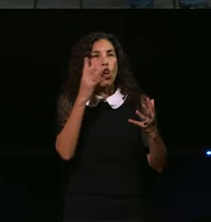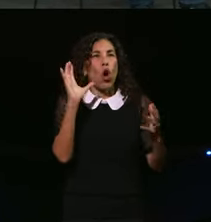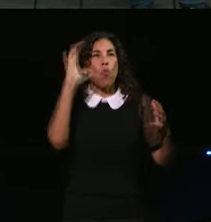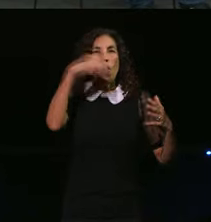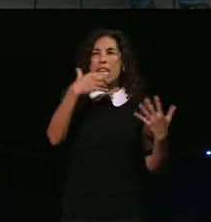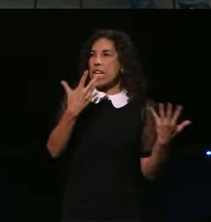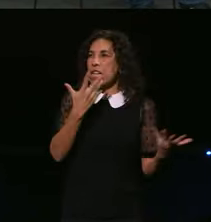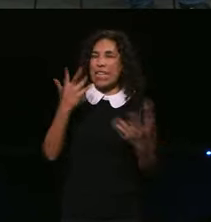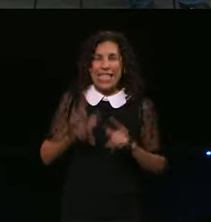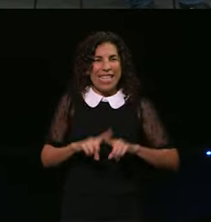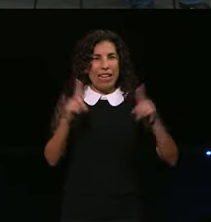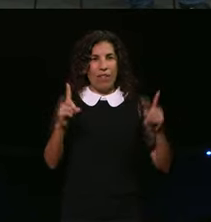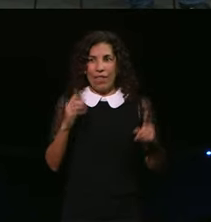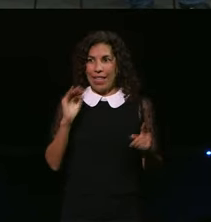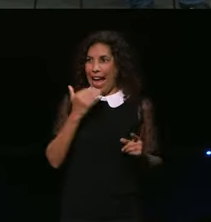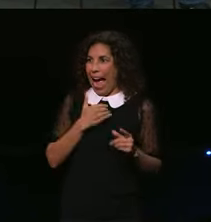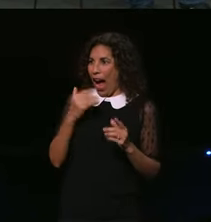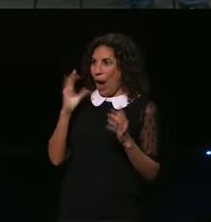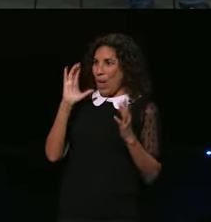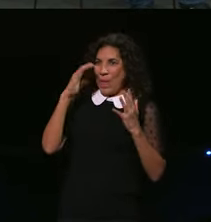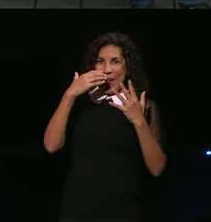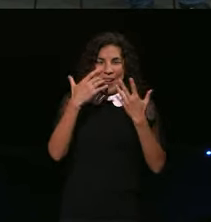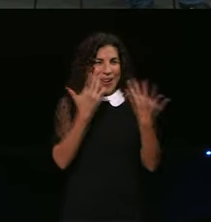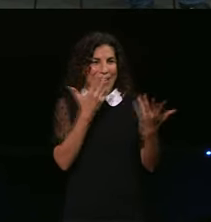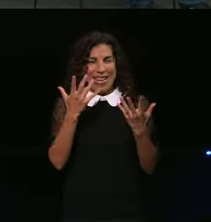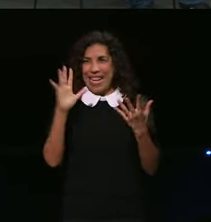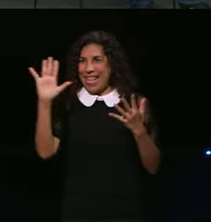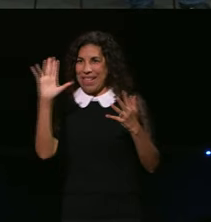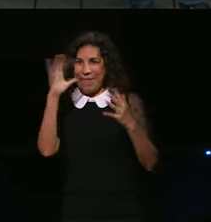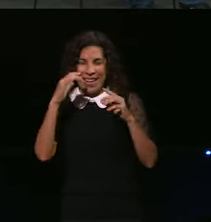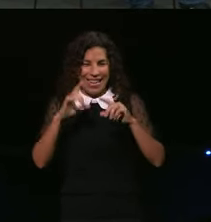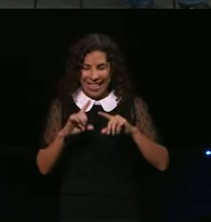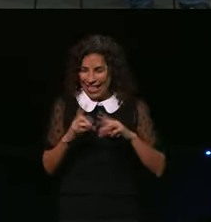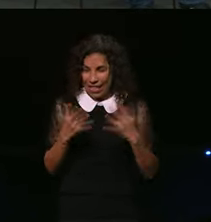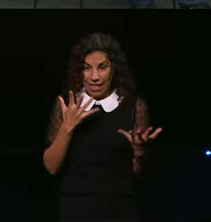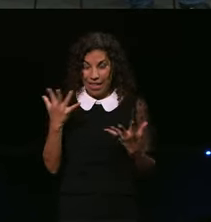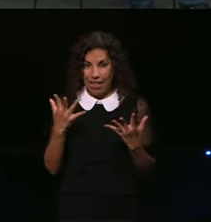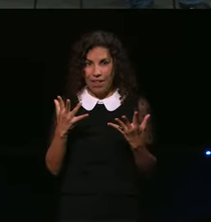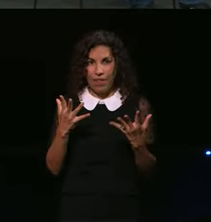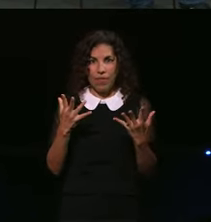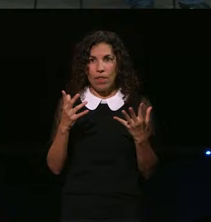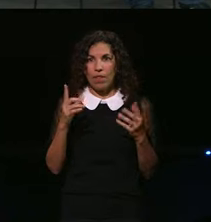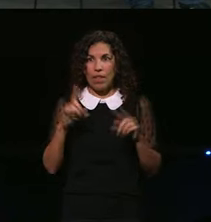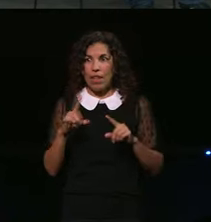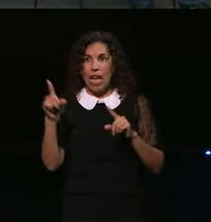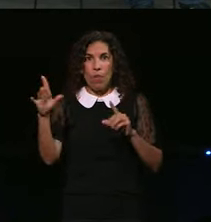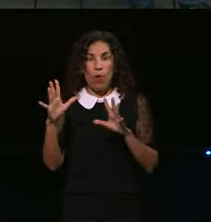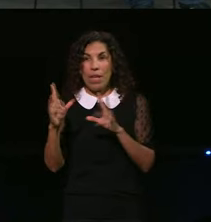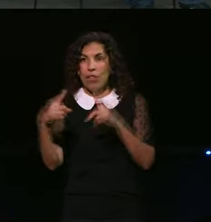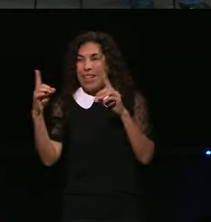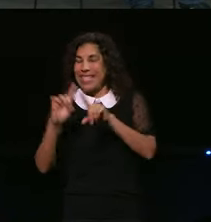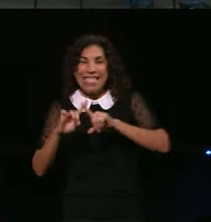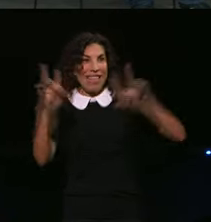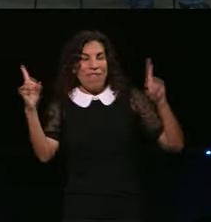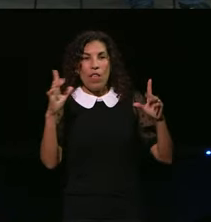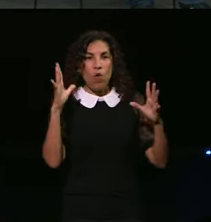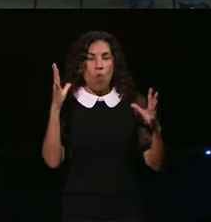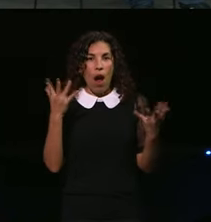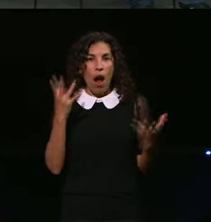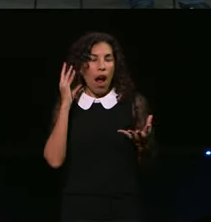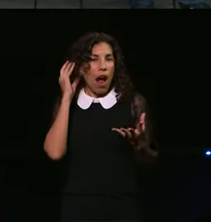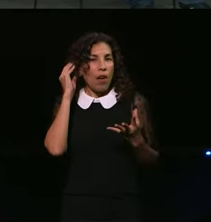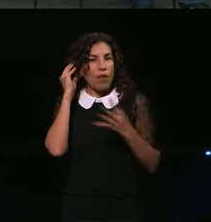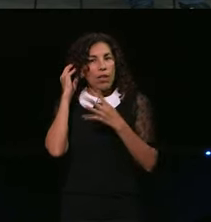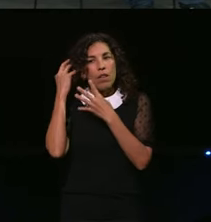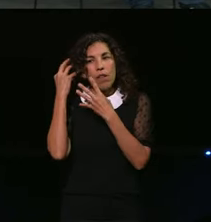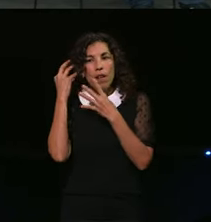yeah. Our version of weird and Yorgos's version of weird is his will always be more extreme. You know, he wanted the ear to